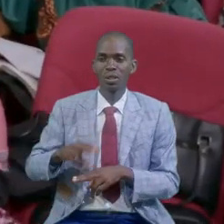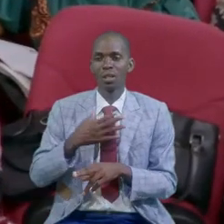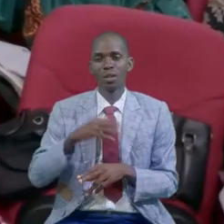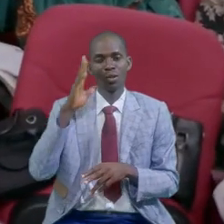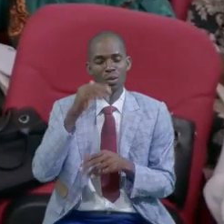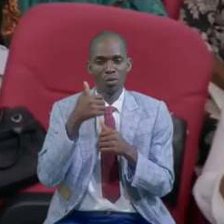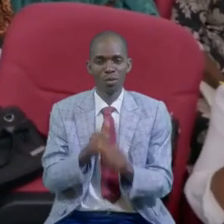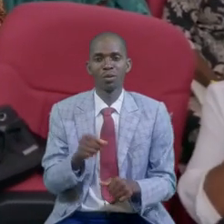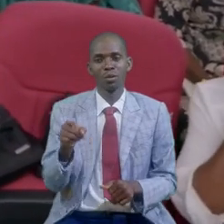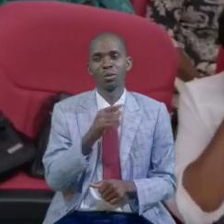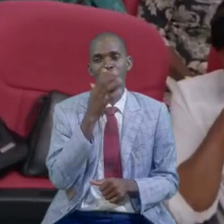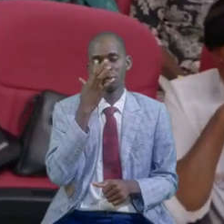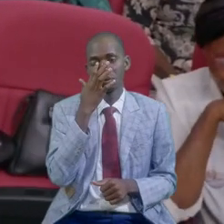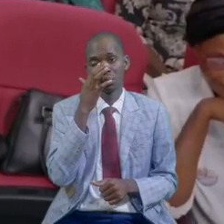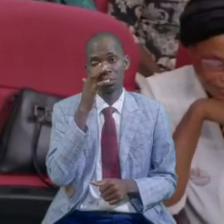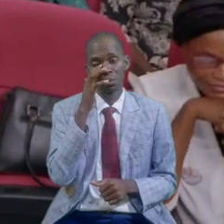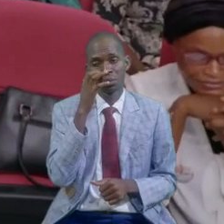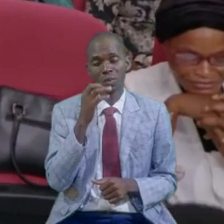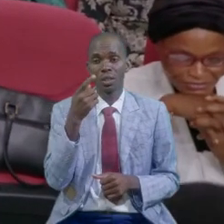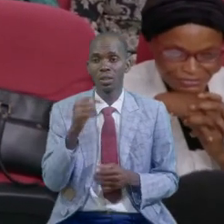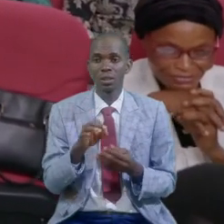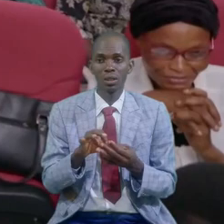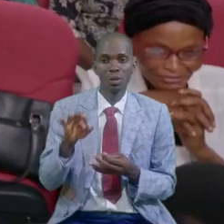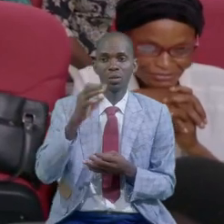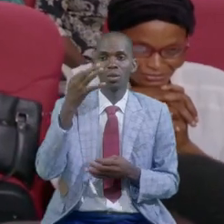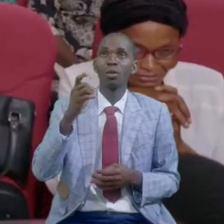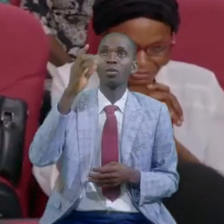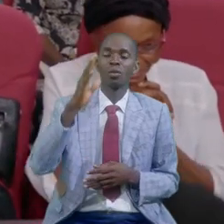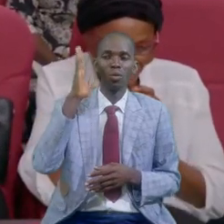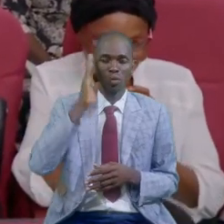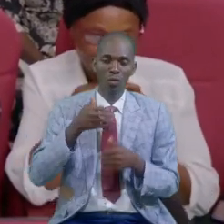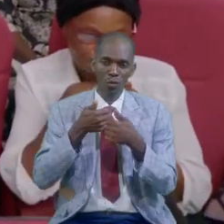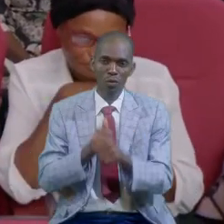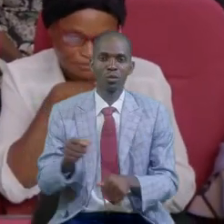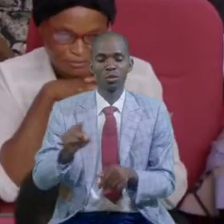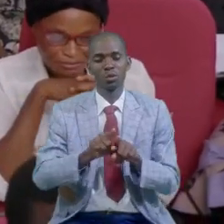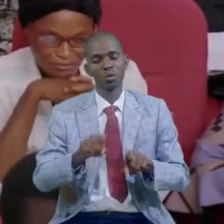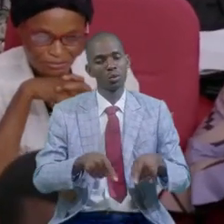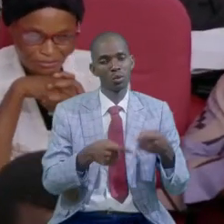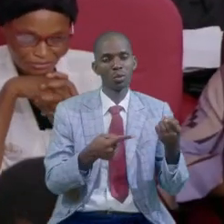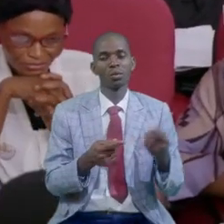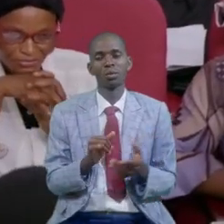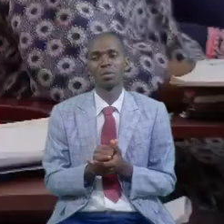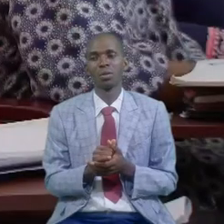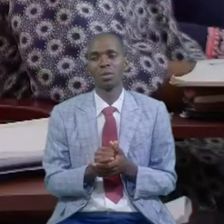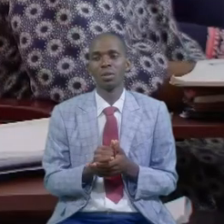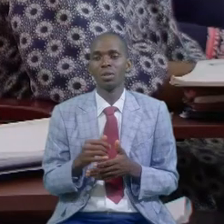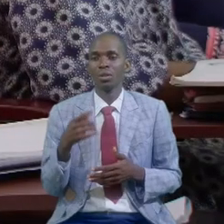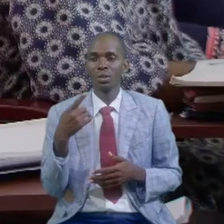you. The Spirit of God will follow you into a higher